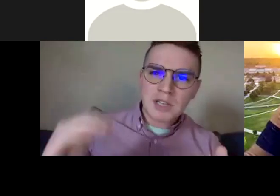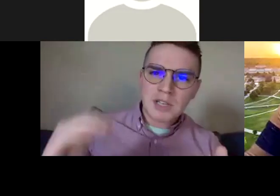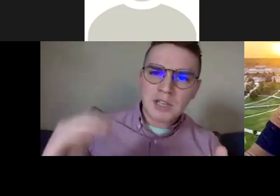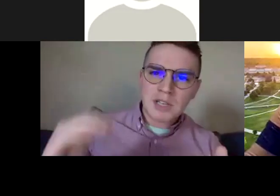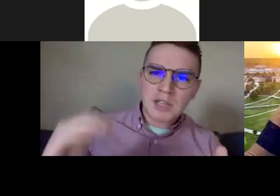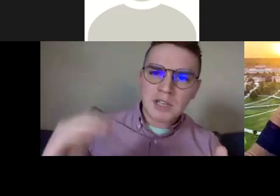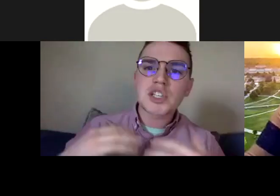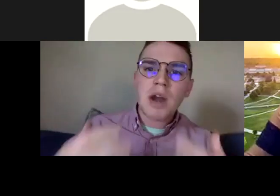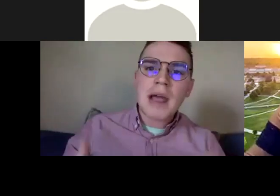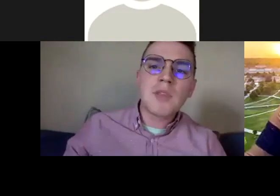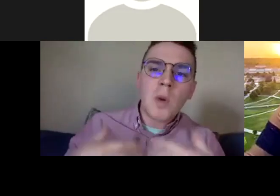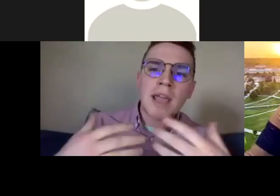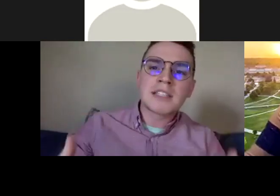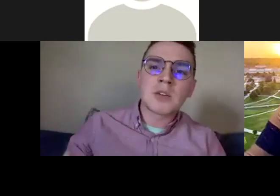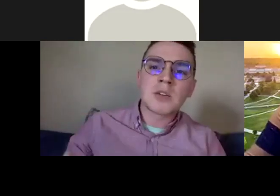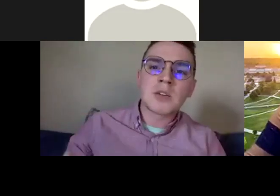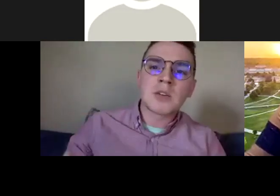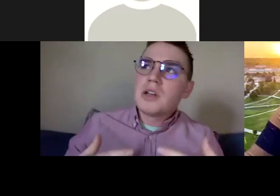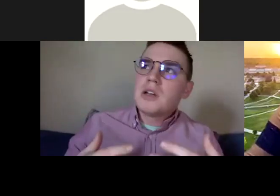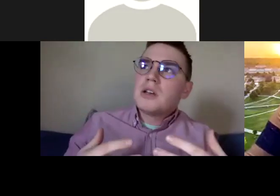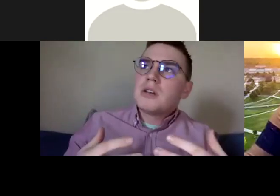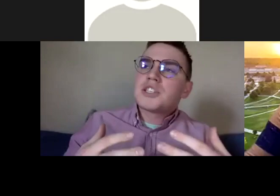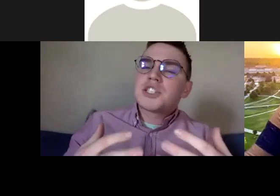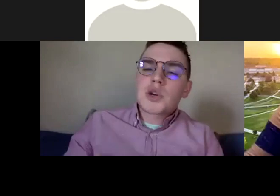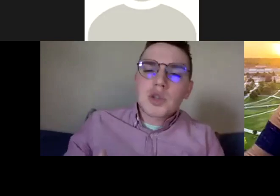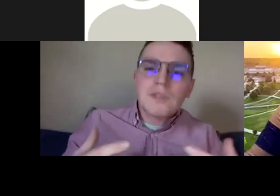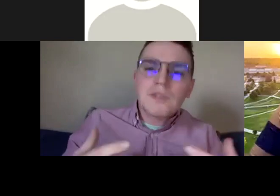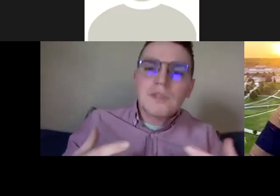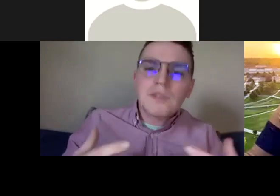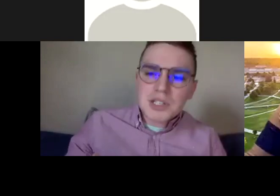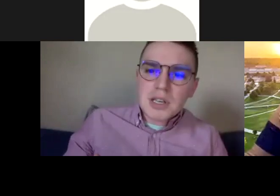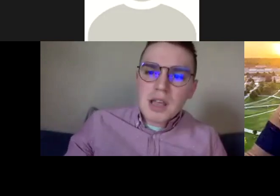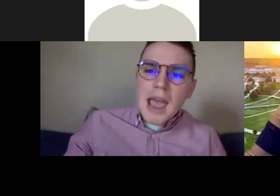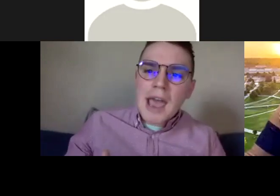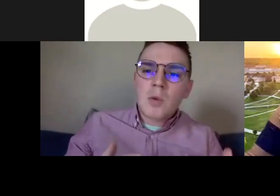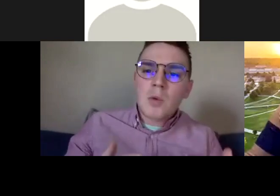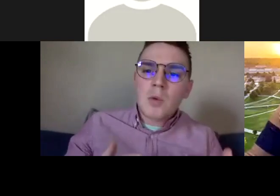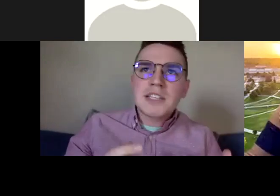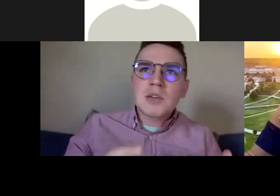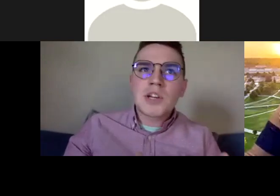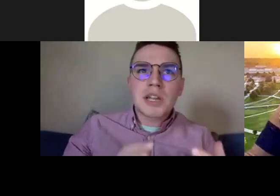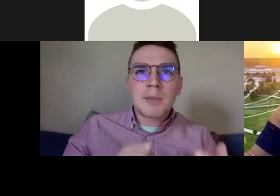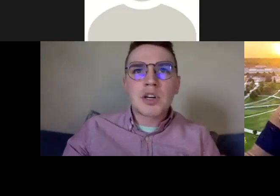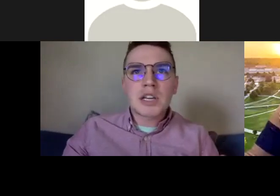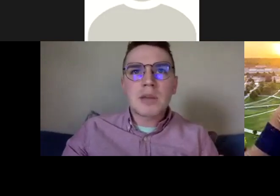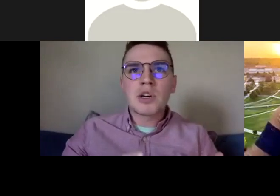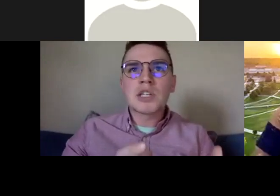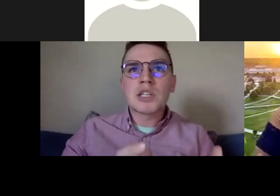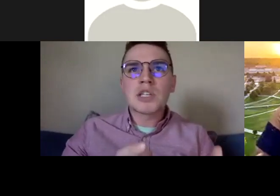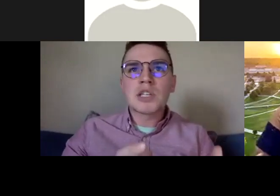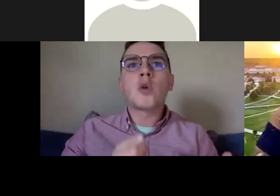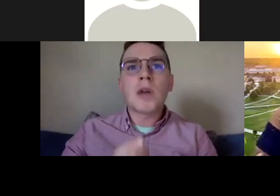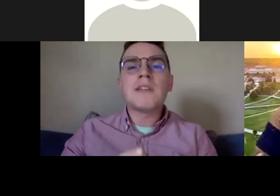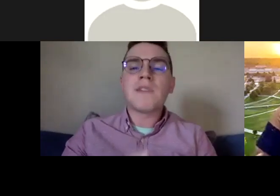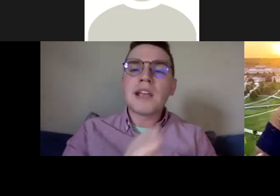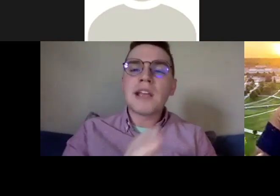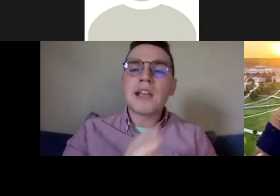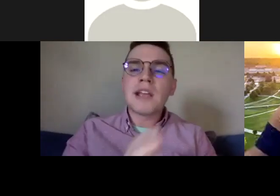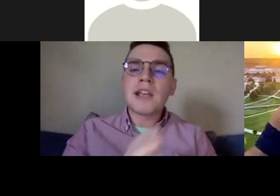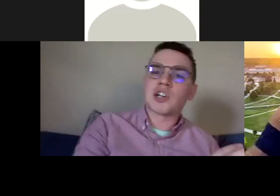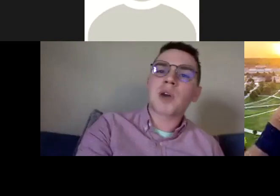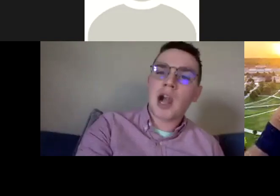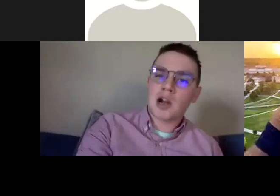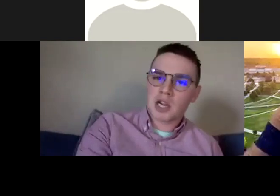examples of each of these to describe the ways in which social fissures and ways in which immigrant communities were already